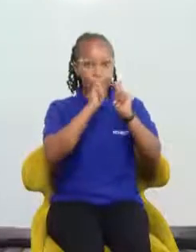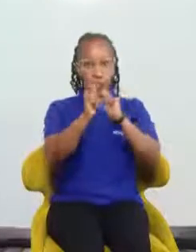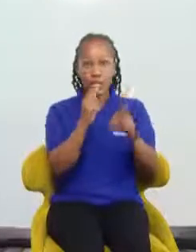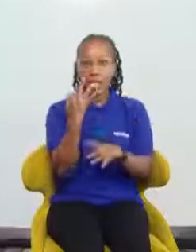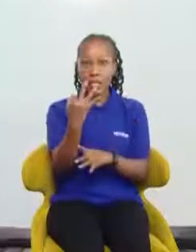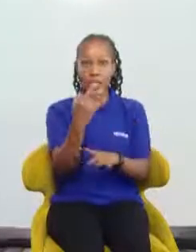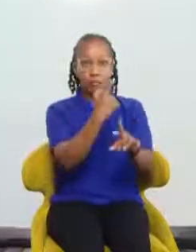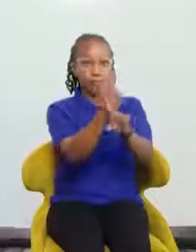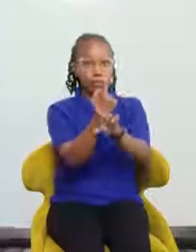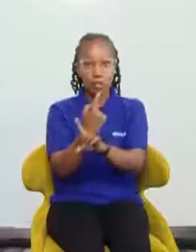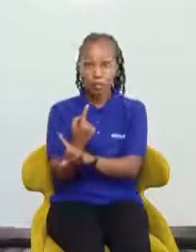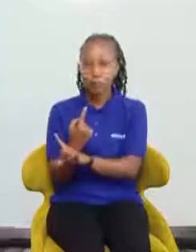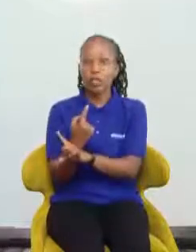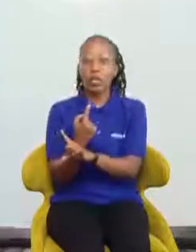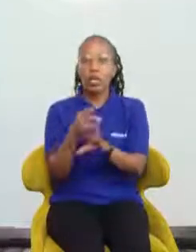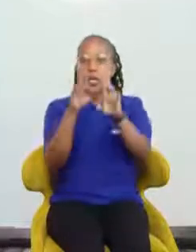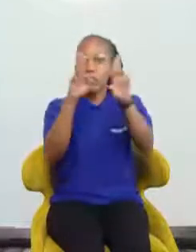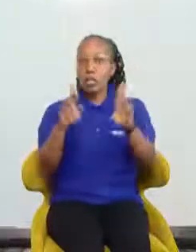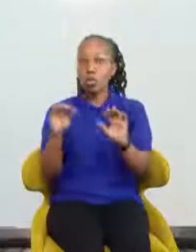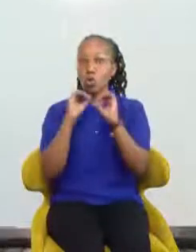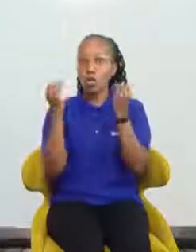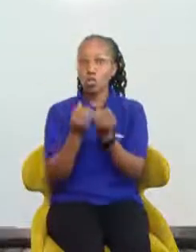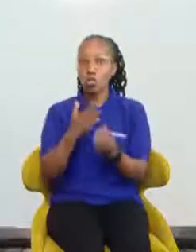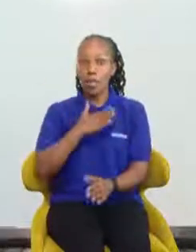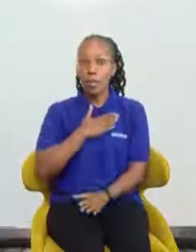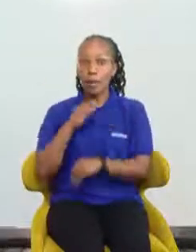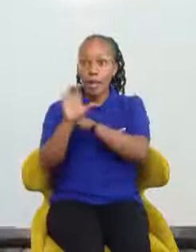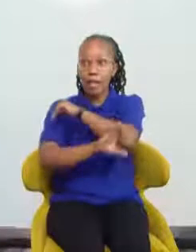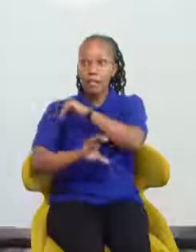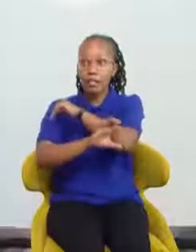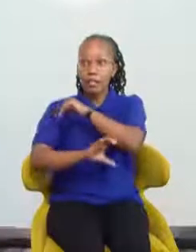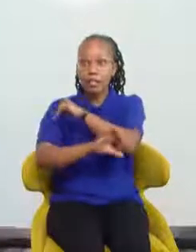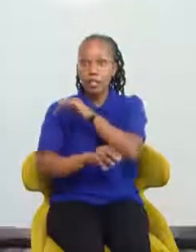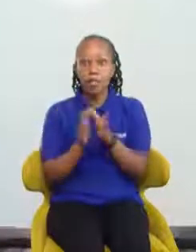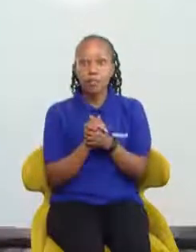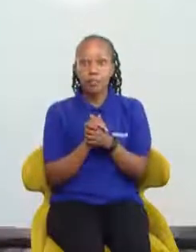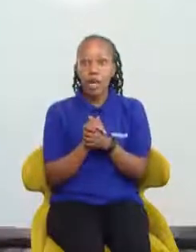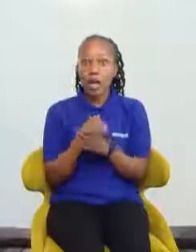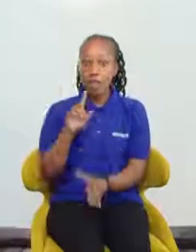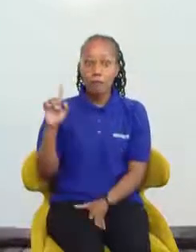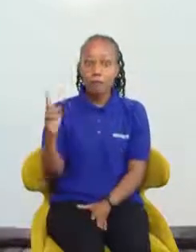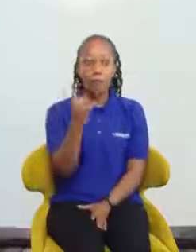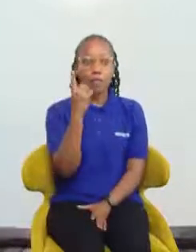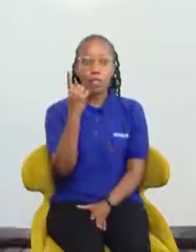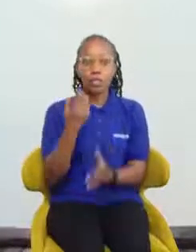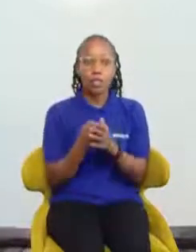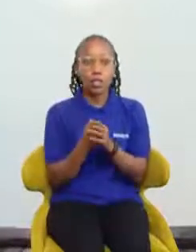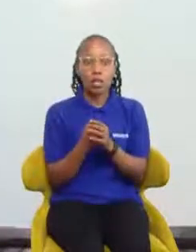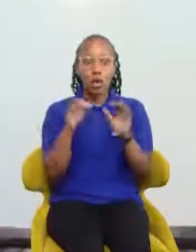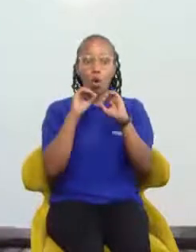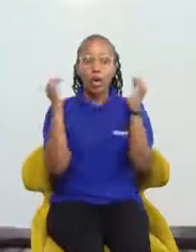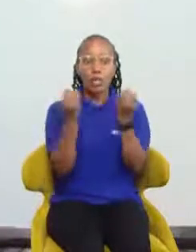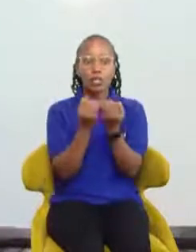different international organizations in my country. At the first organization, I did